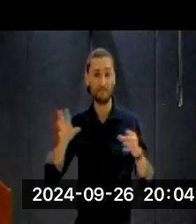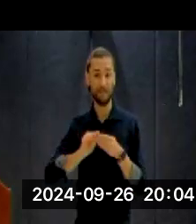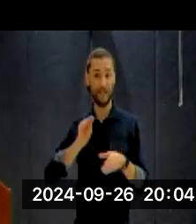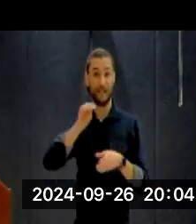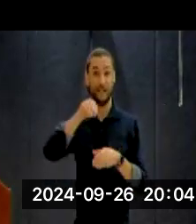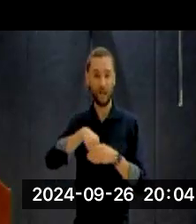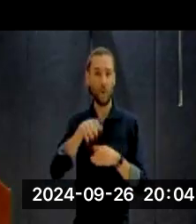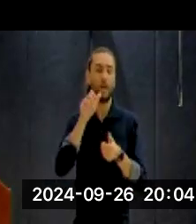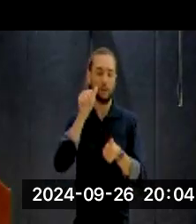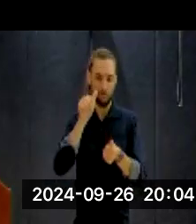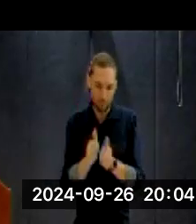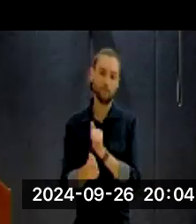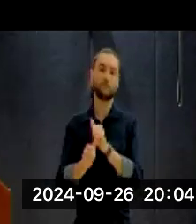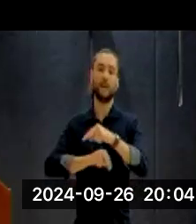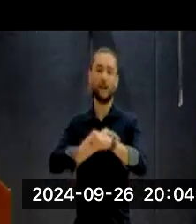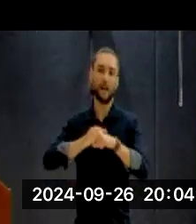the national increase.